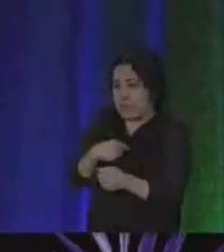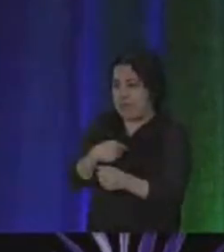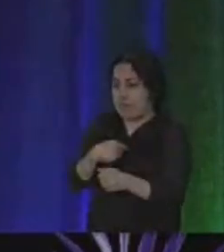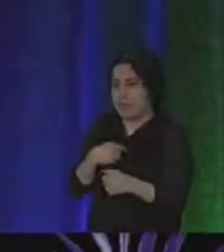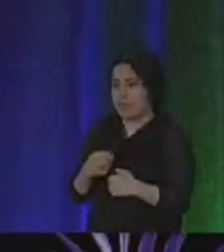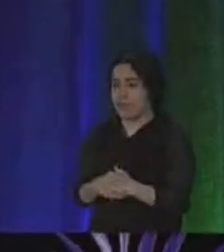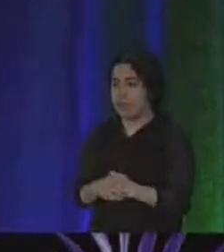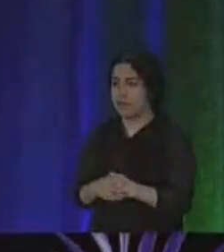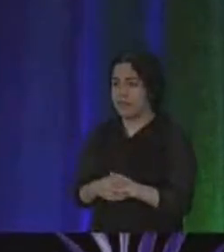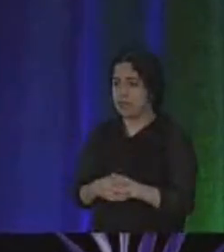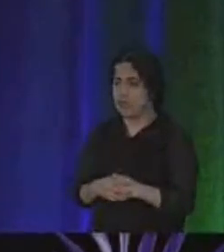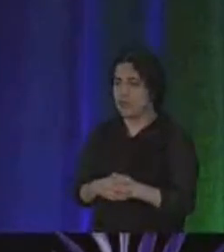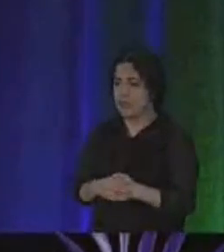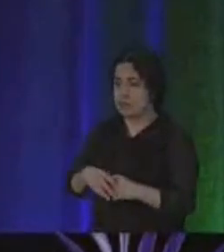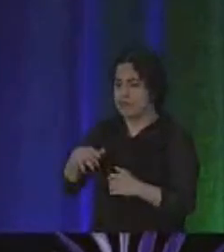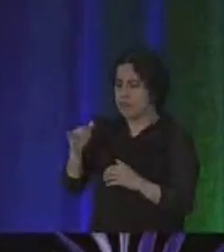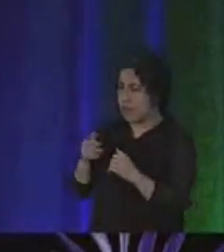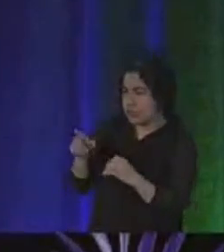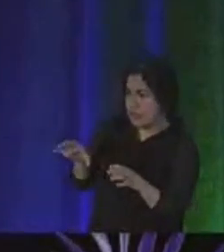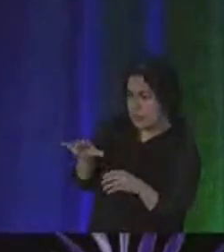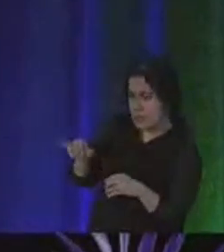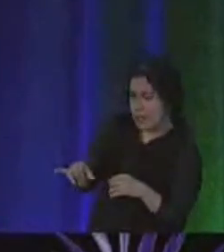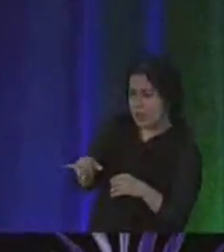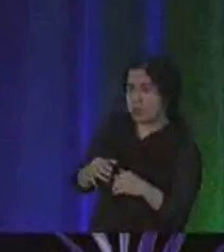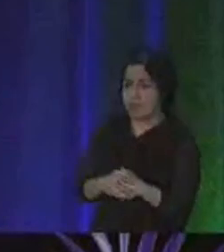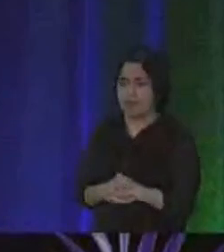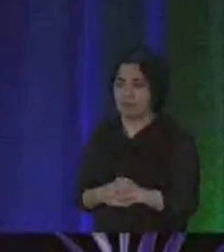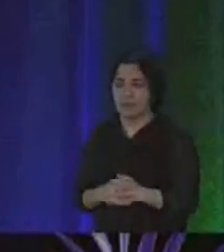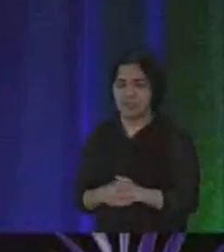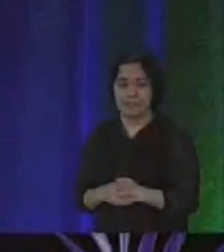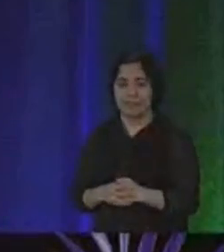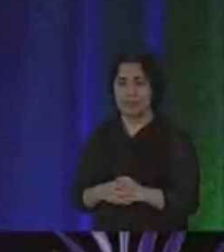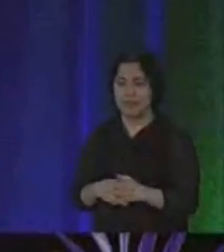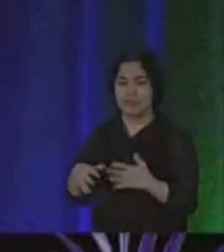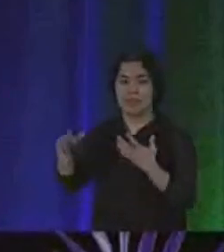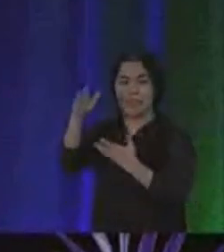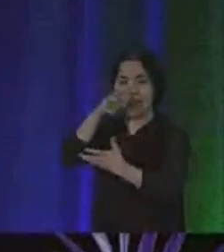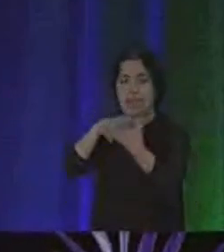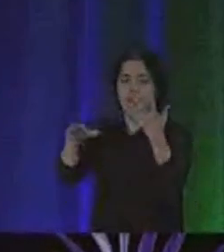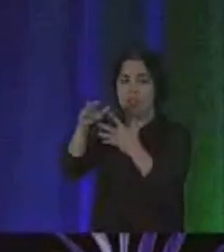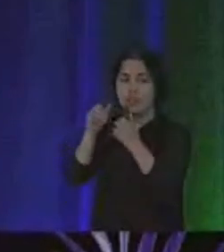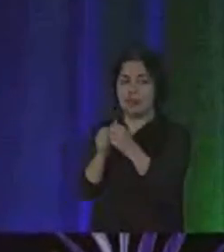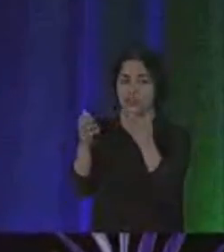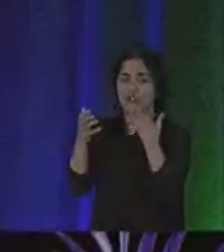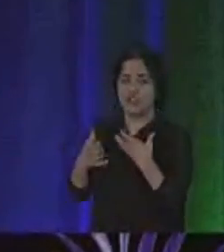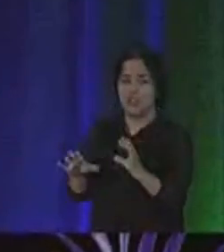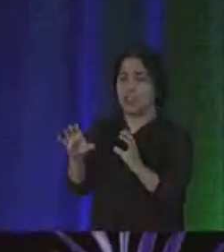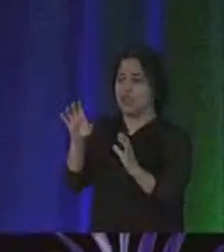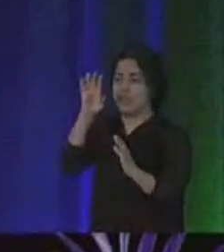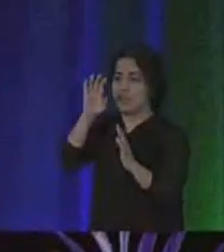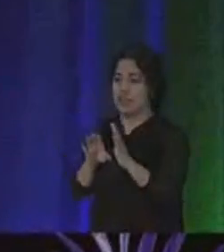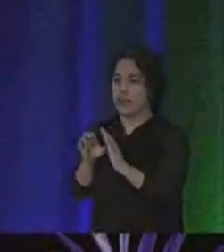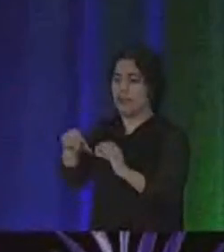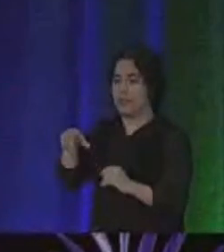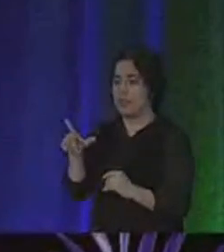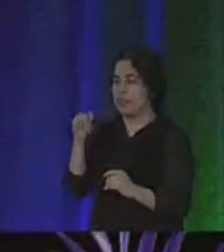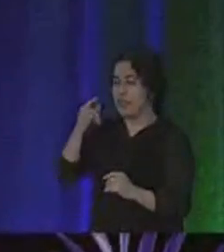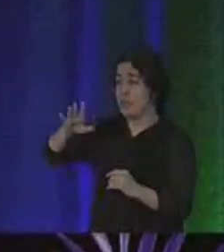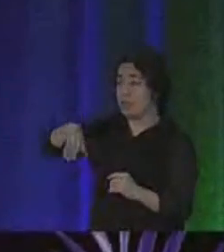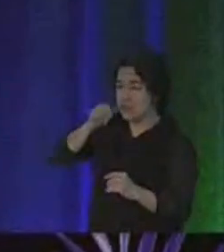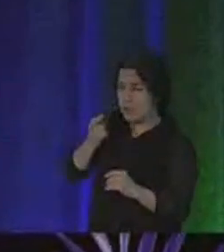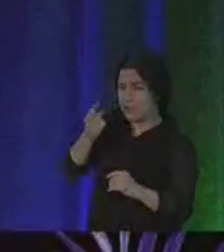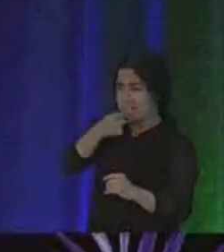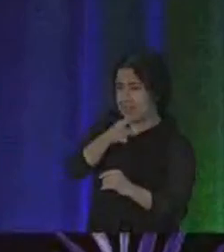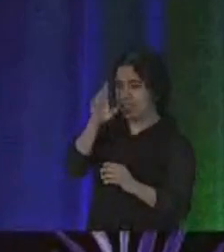It was like, what? How's he doing that? Cloudy with a chance of GraphQL. If you don't get the meme,